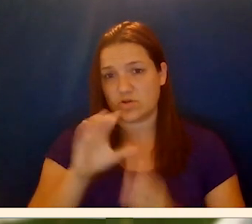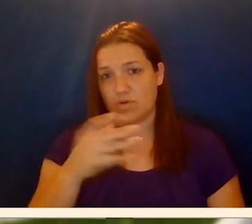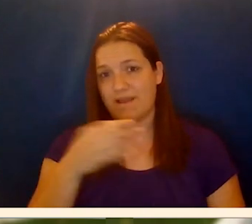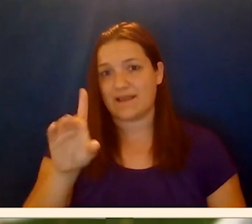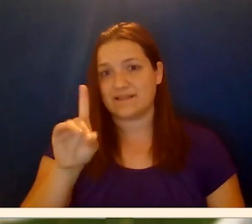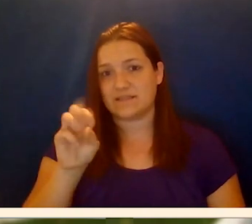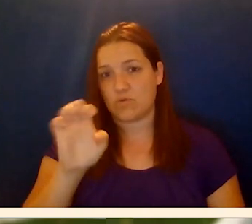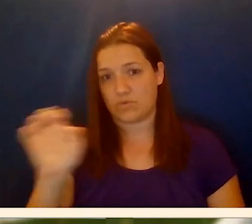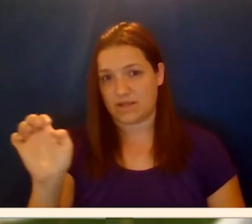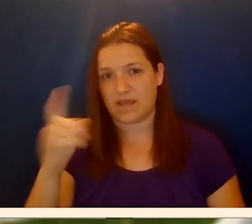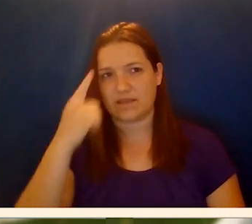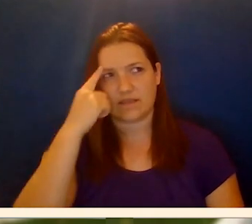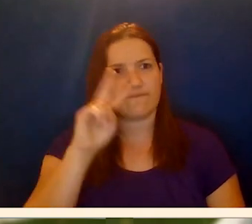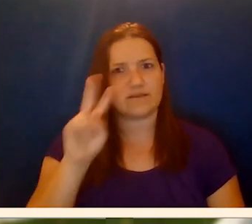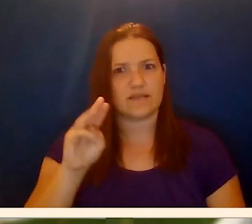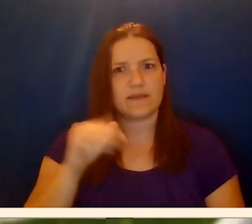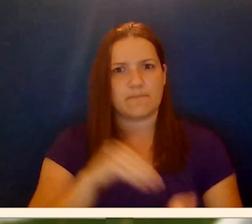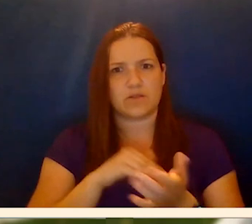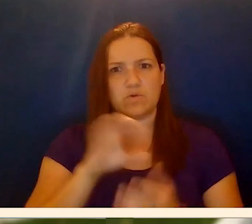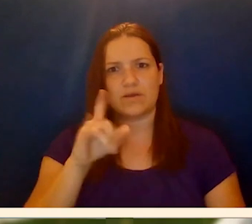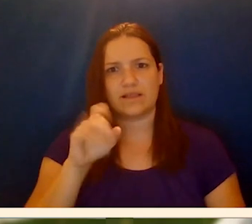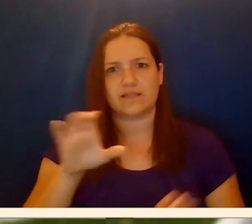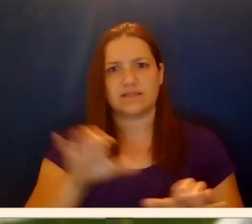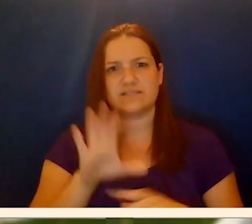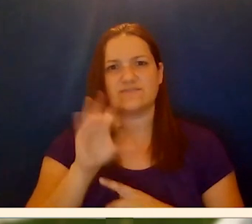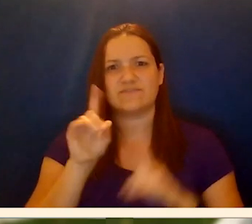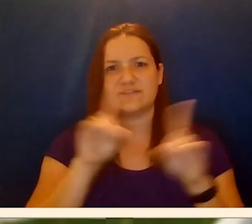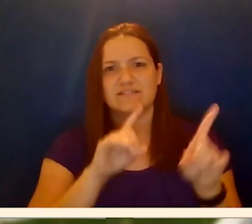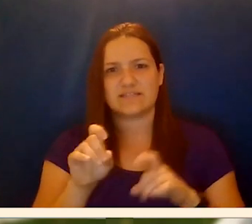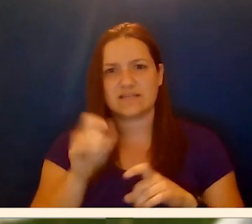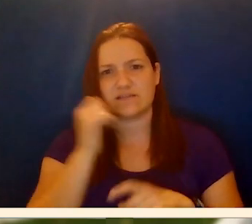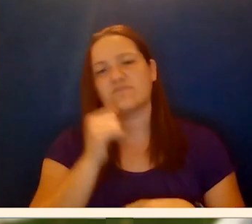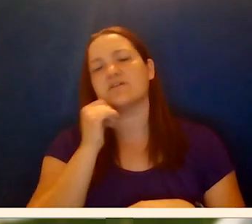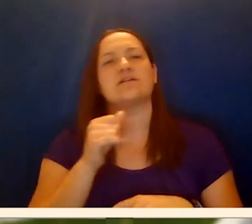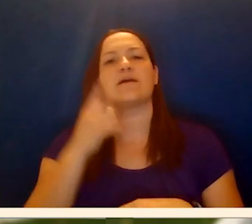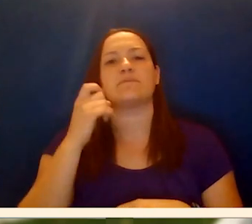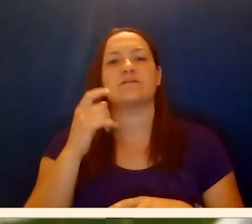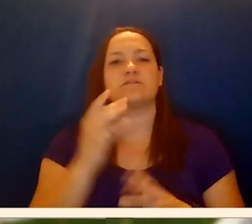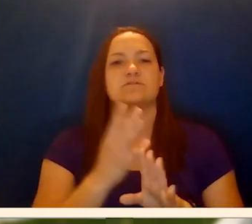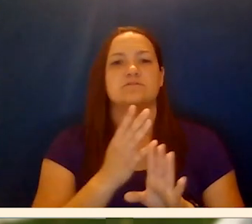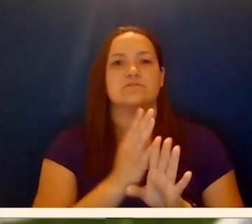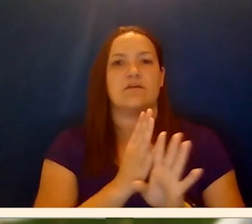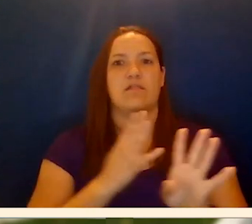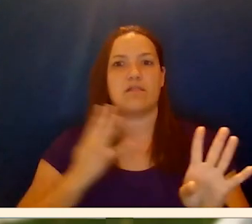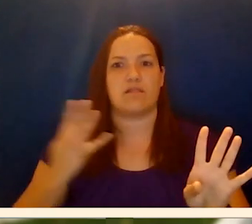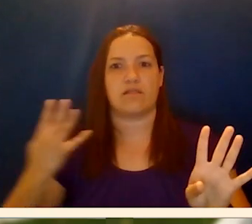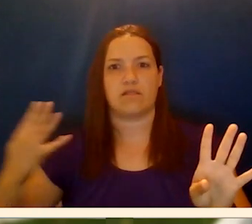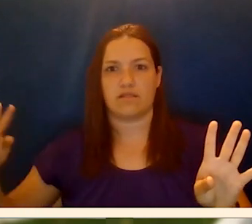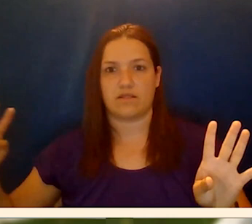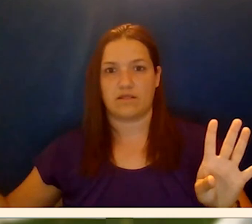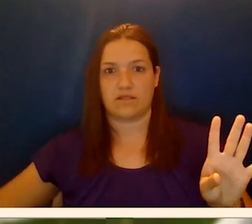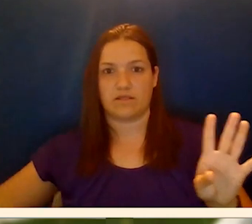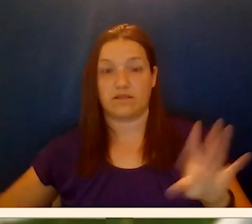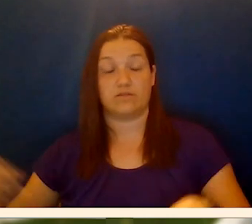tests a day that they limit it to because their lines are going out the building again. So they do it Visalia Medical Clinic, or